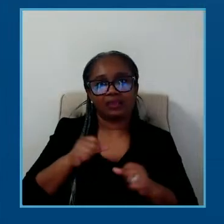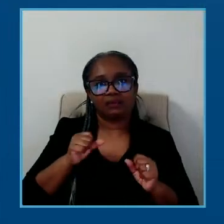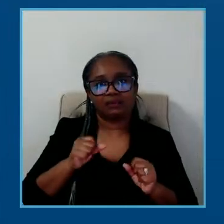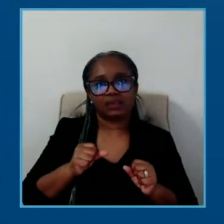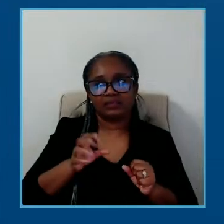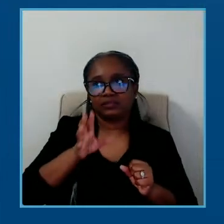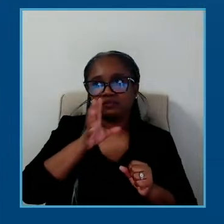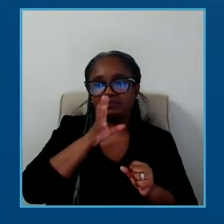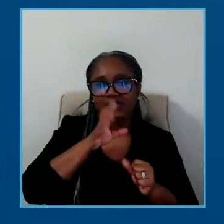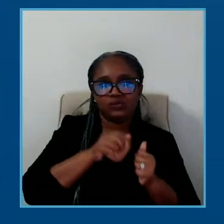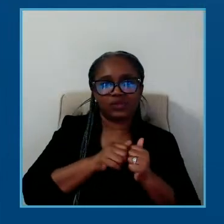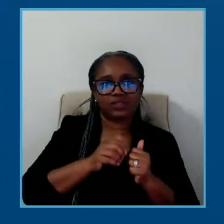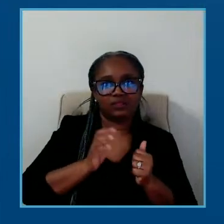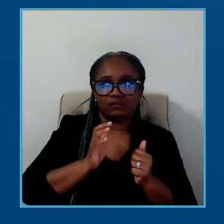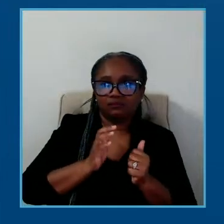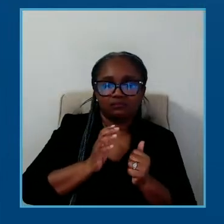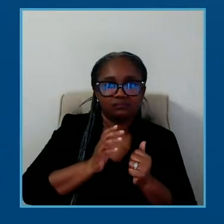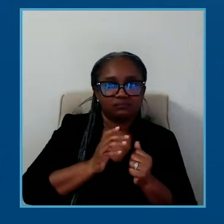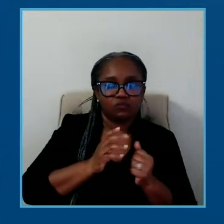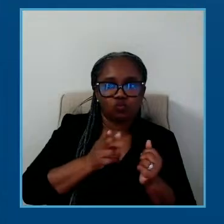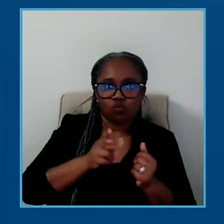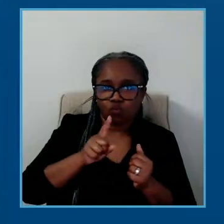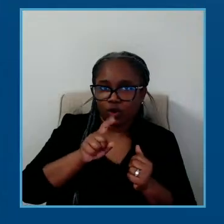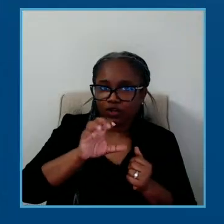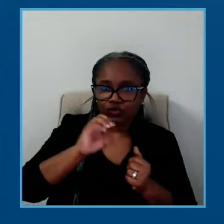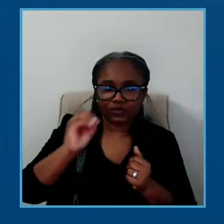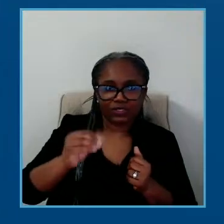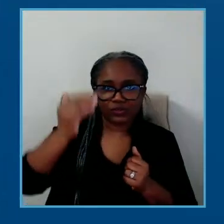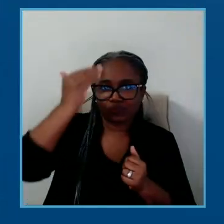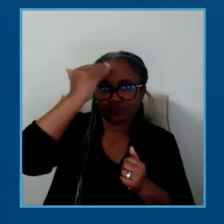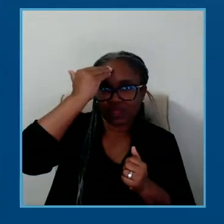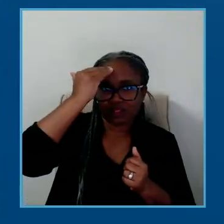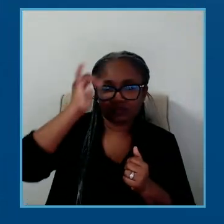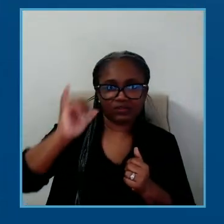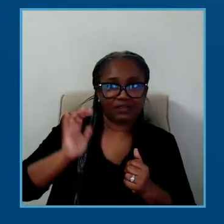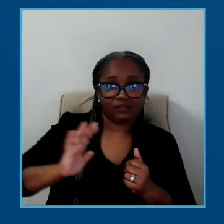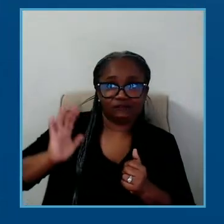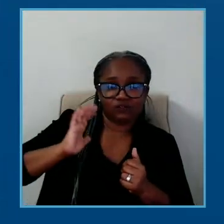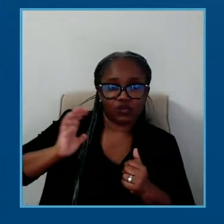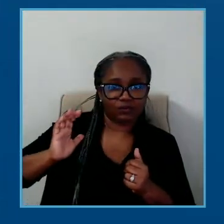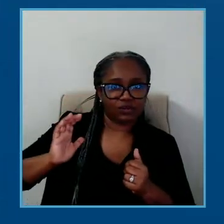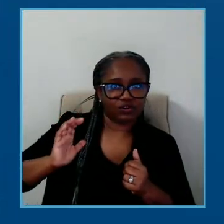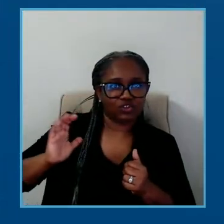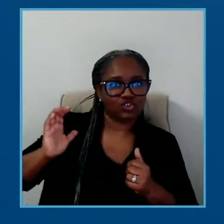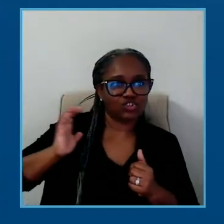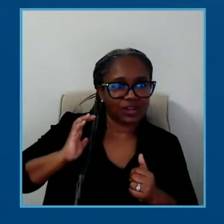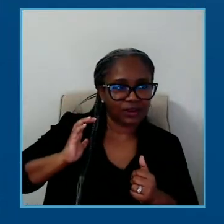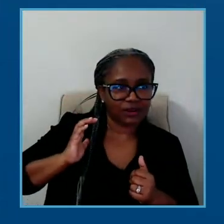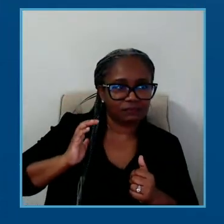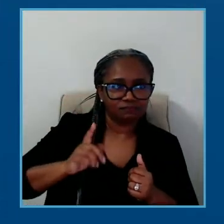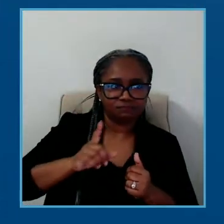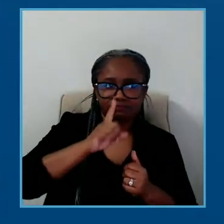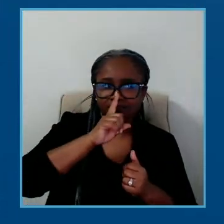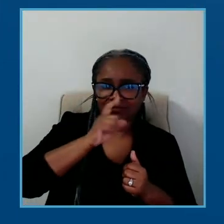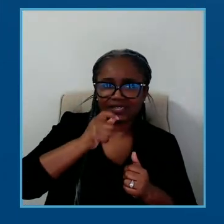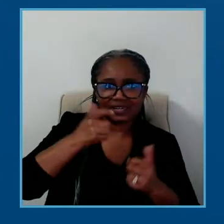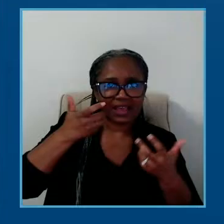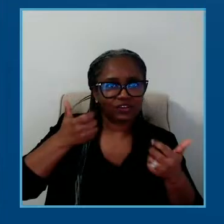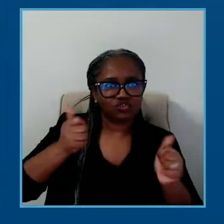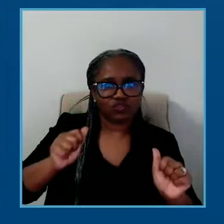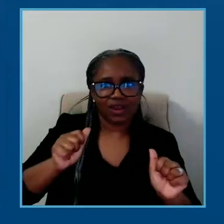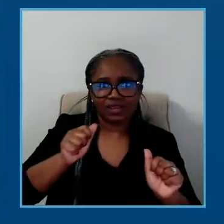to intentionally disenfranchise any of the candidates running for vice chair. However, the result has been just